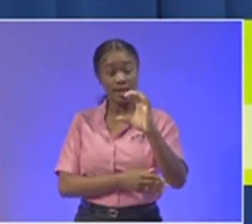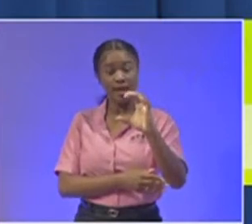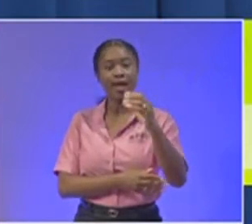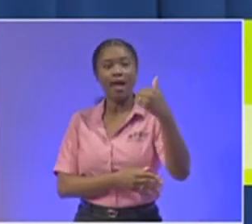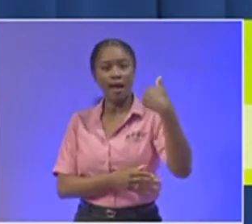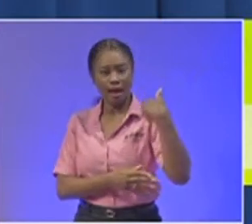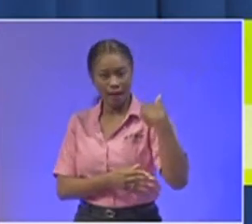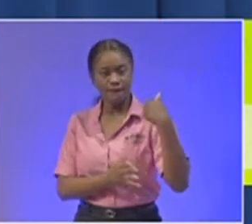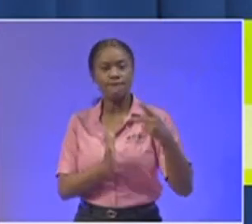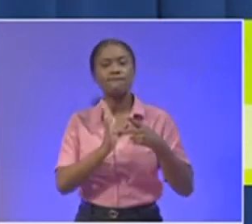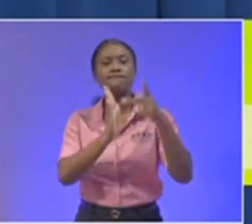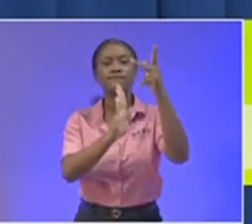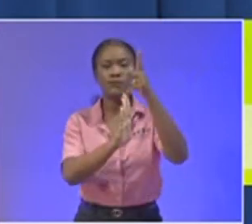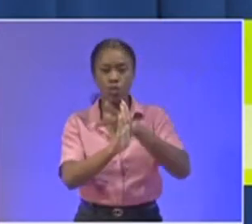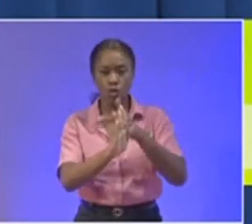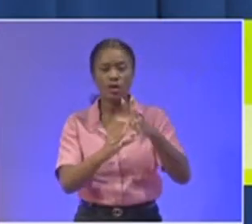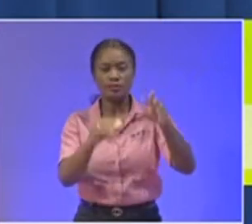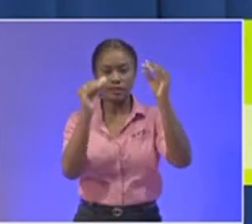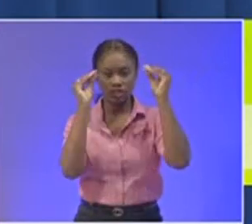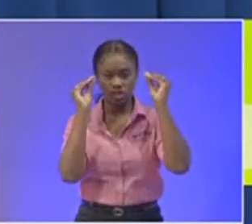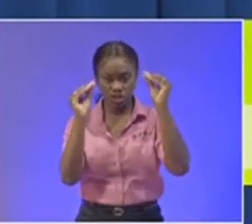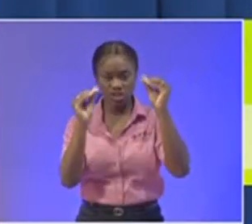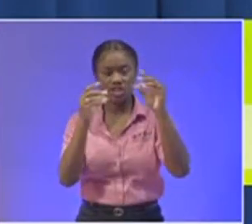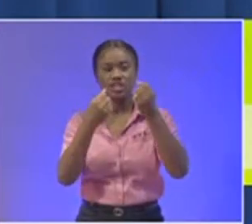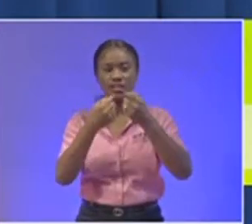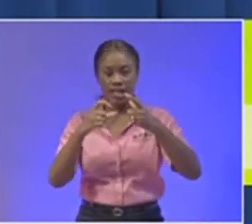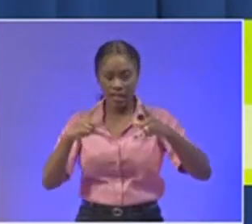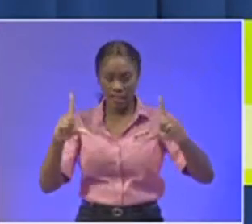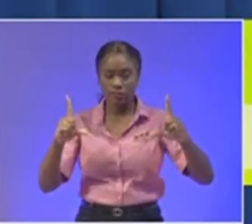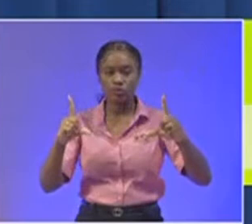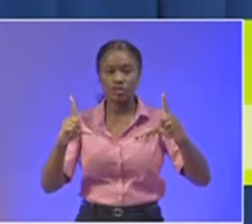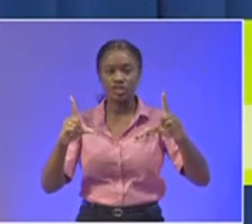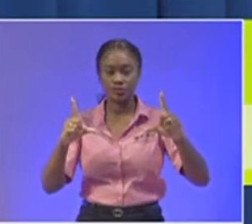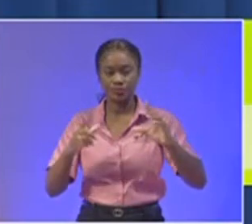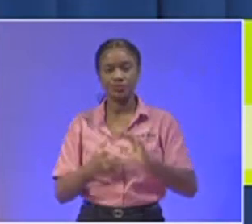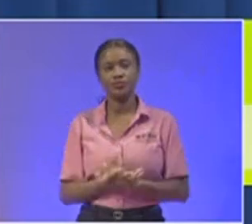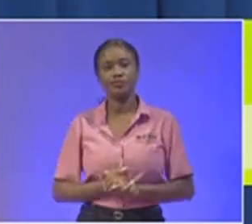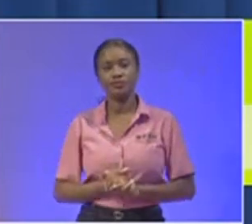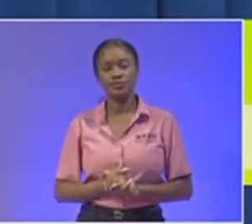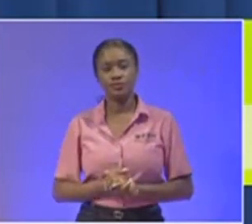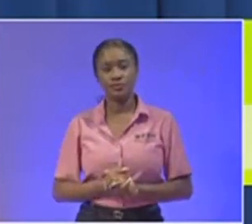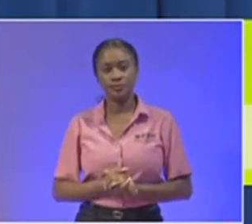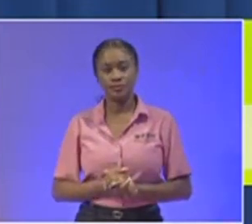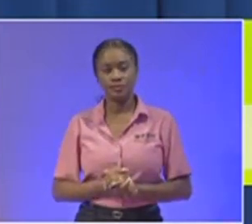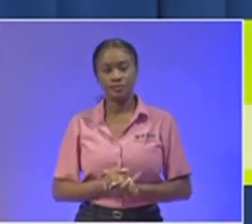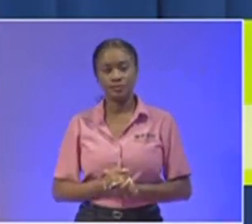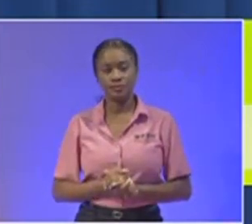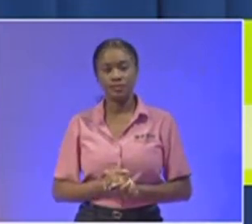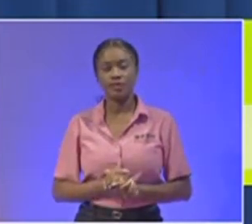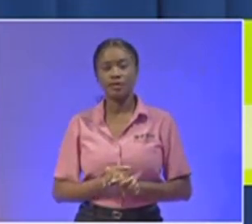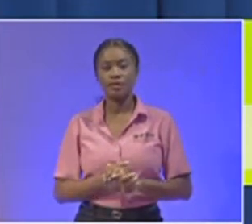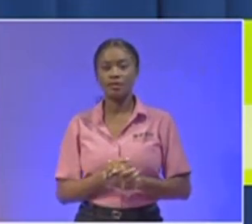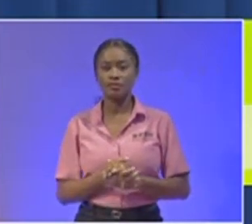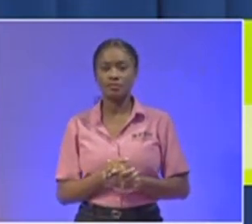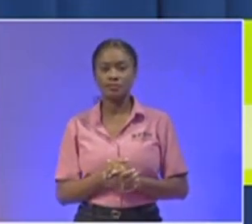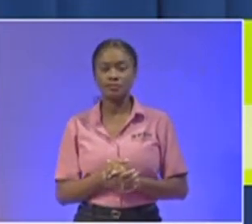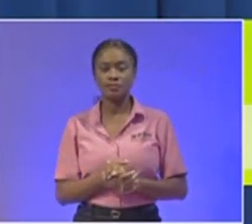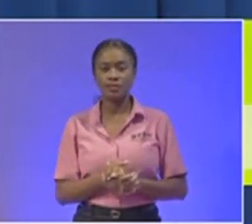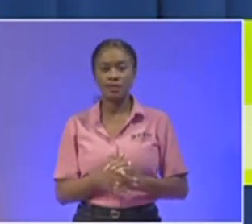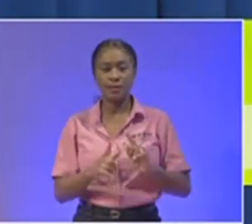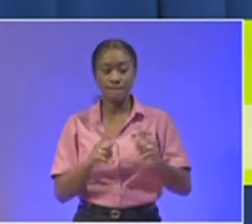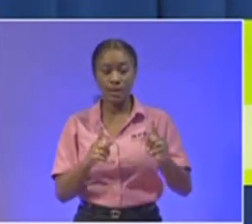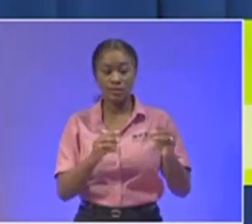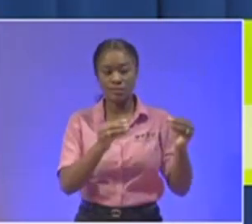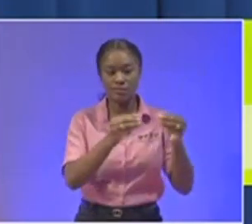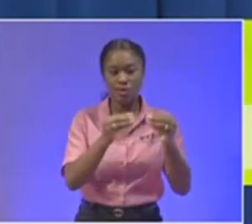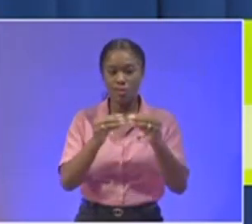interpreting. They provide sign language courses. But that's really such a good thing, because the more of